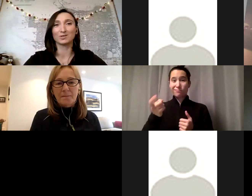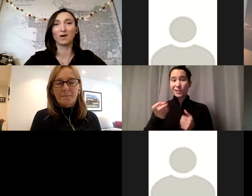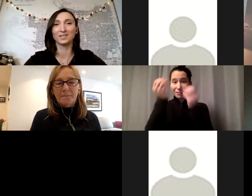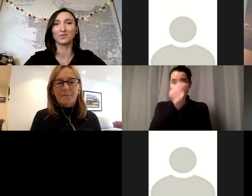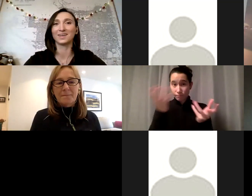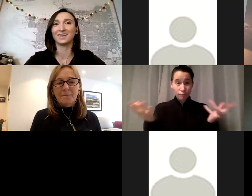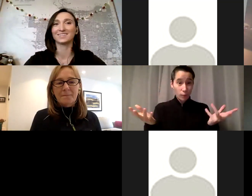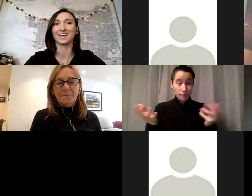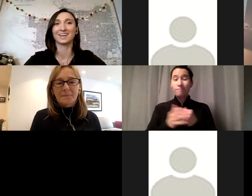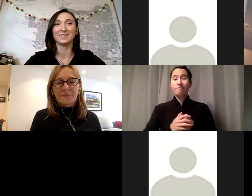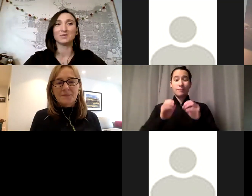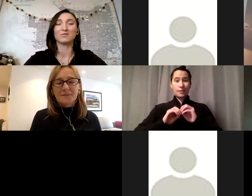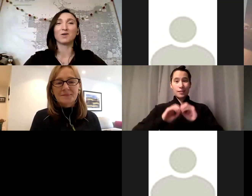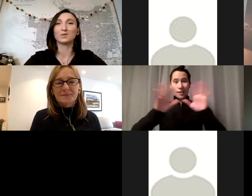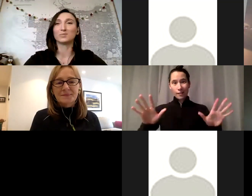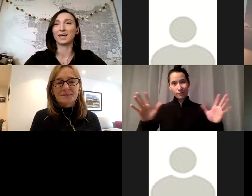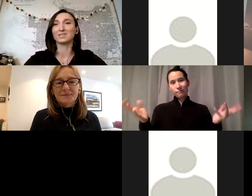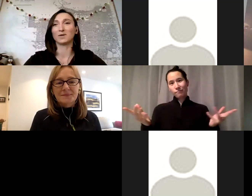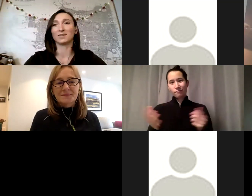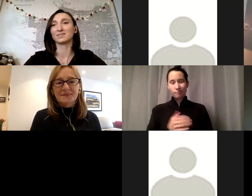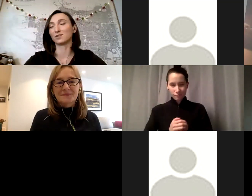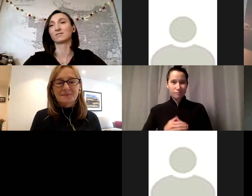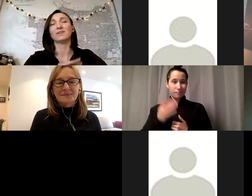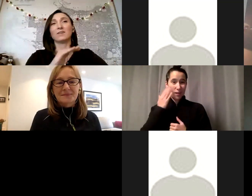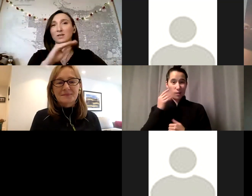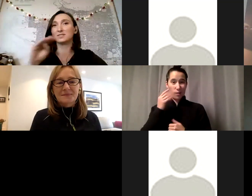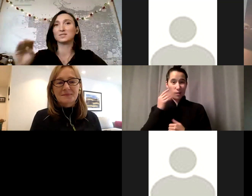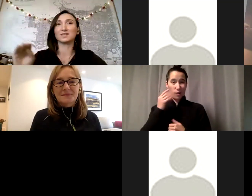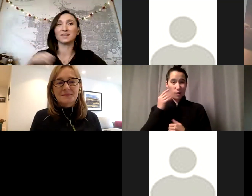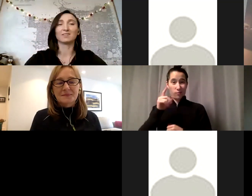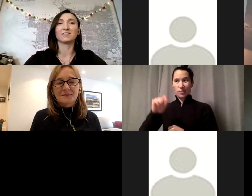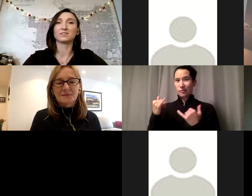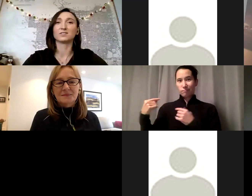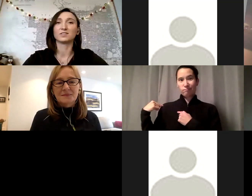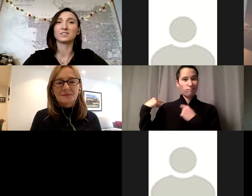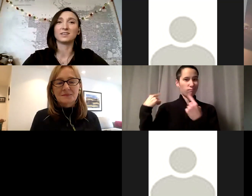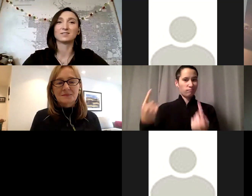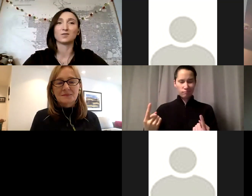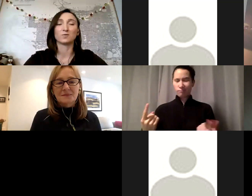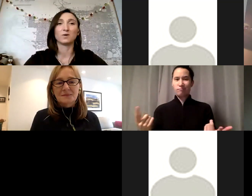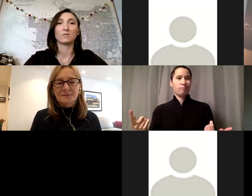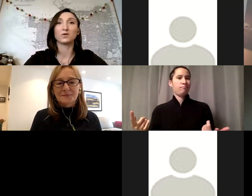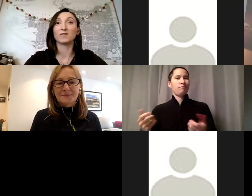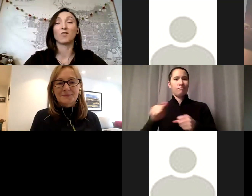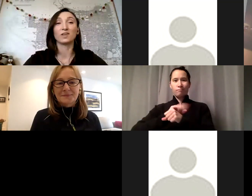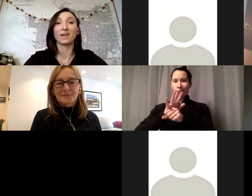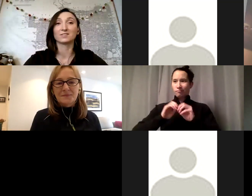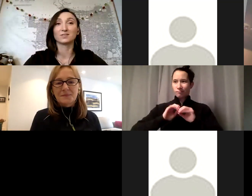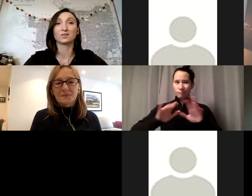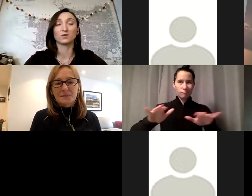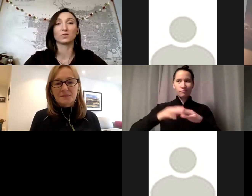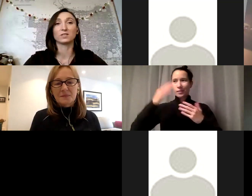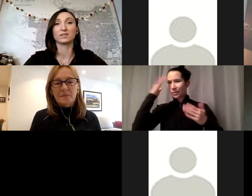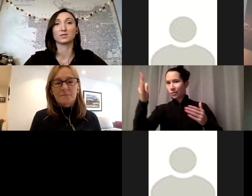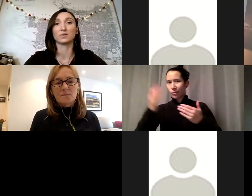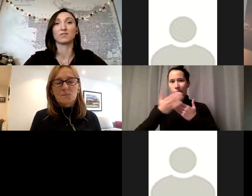about 2020, it's that we've all been plagued by this sort of consistent level of uncertainty. And so while we don't have all the answers,